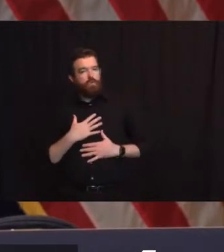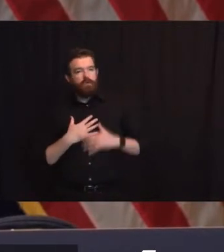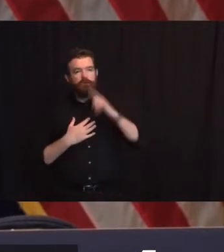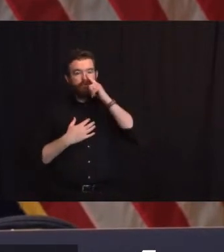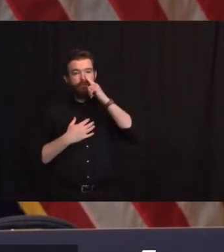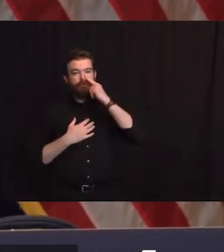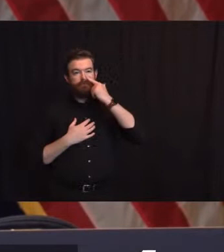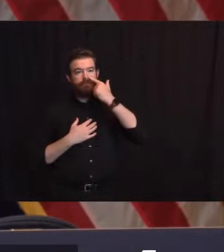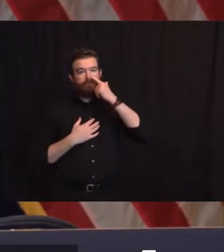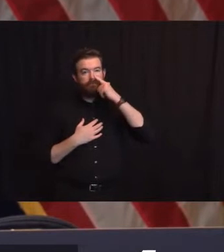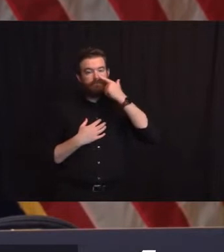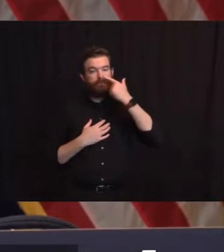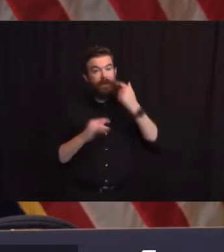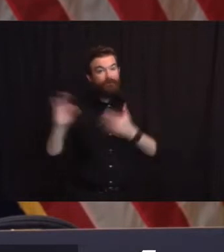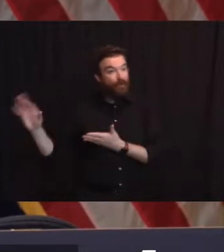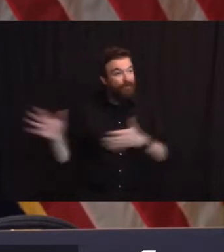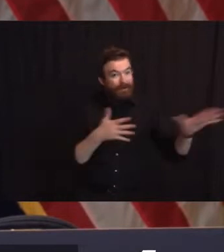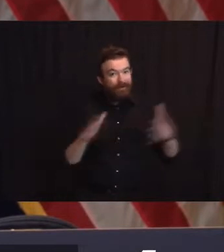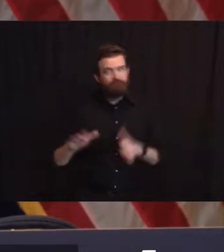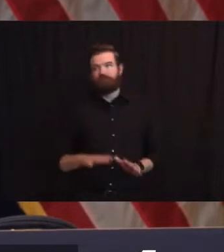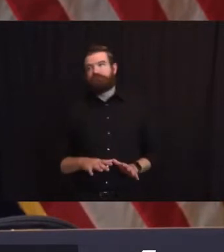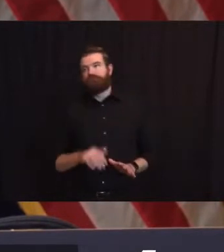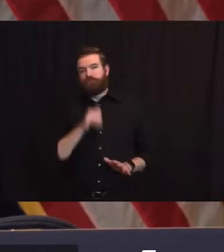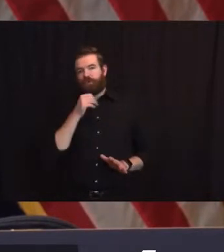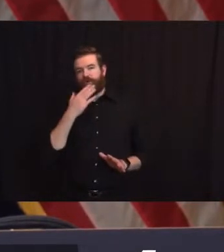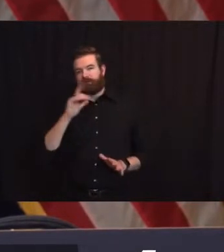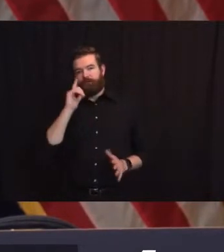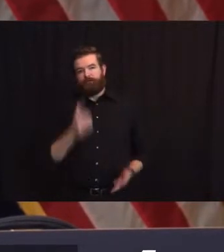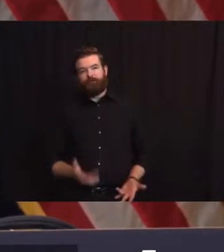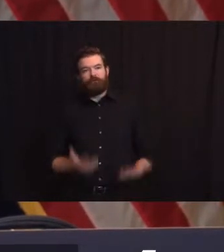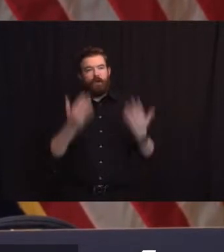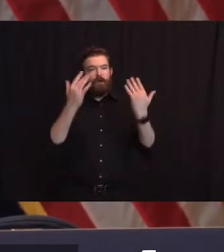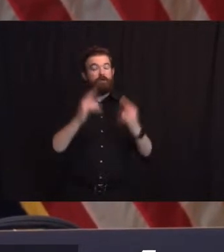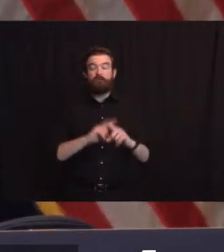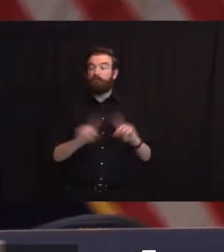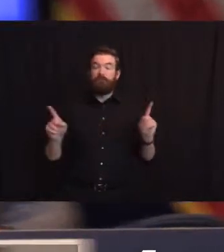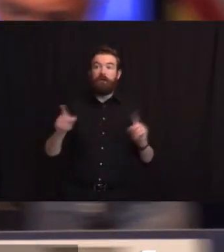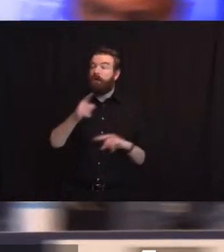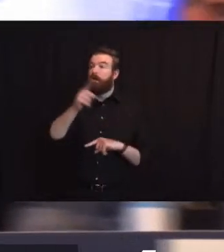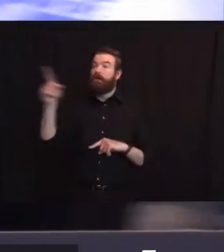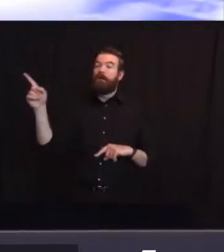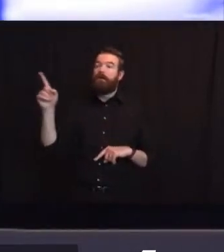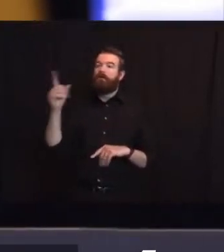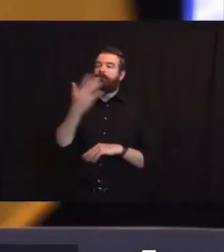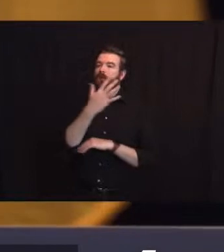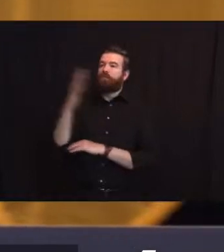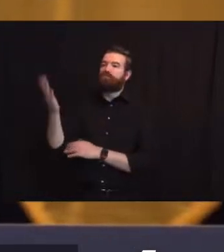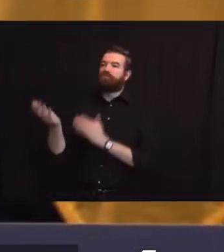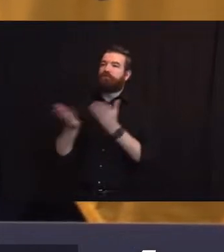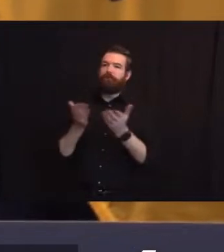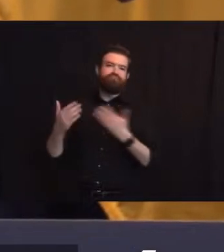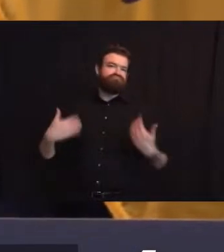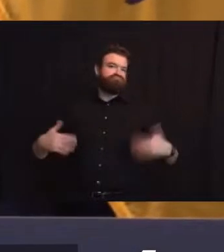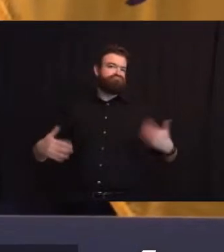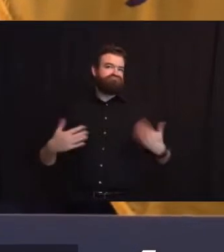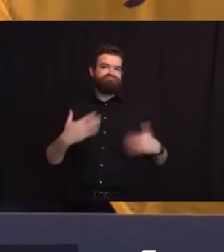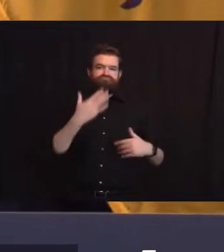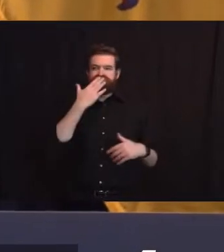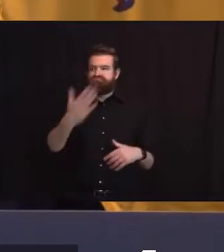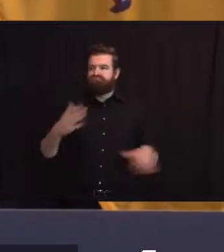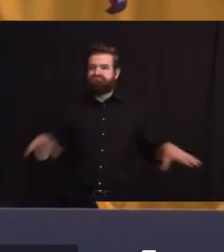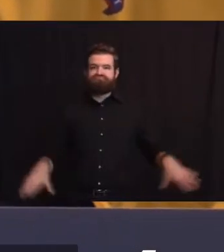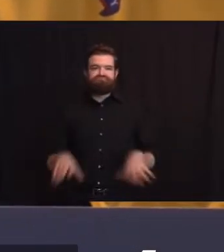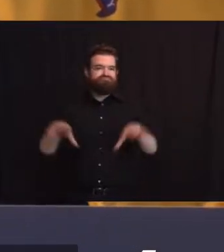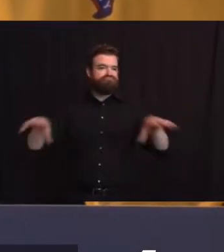fighting efforts, but they're doing a phenomenal job down there. Thanks, Gov. Pat, thank you. Is in the category, if it's not one thing or another, beautiful weather like